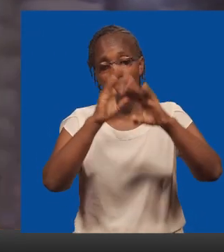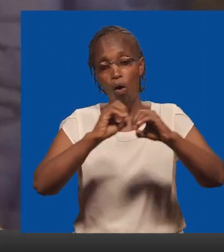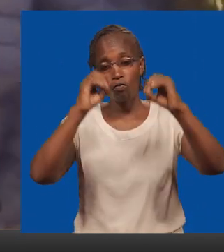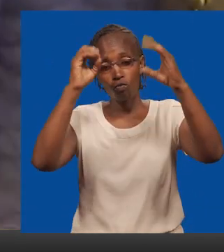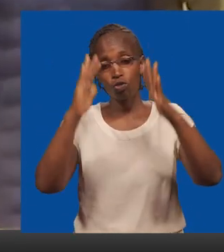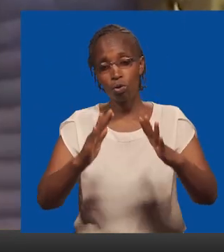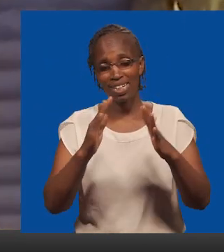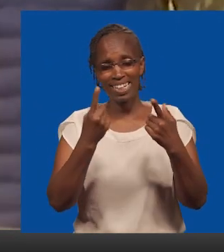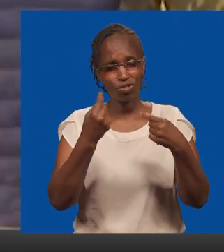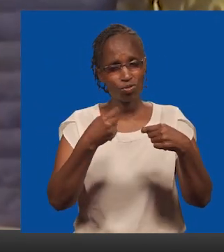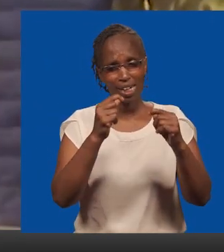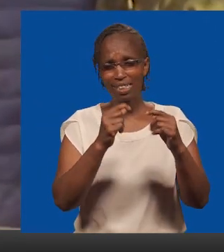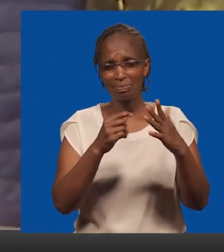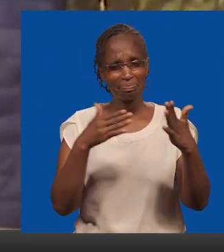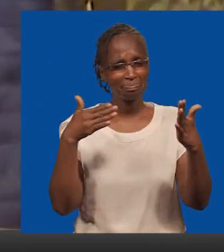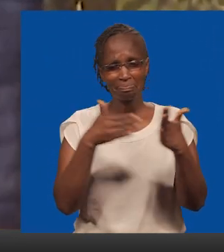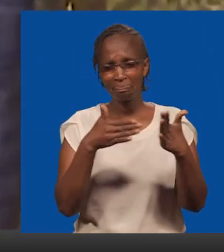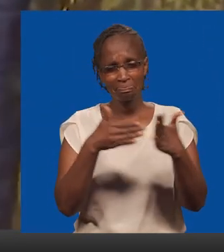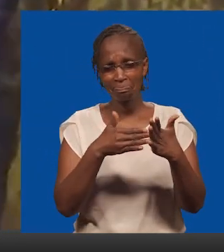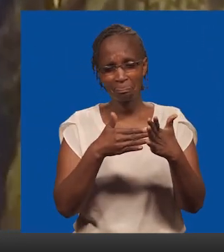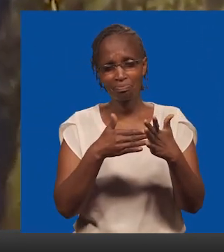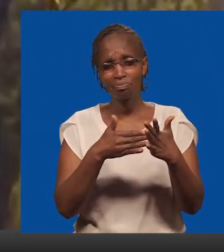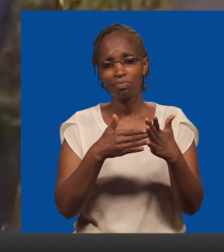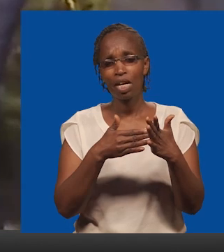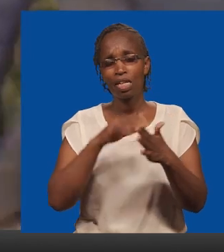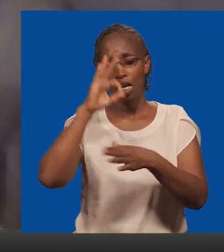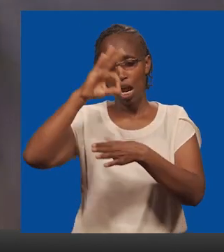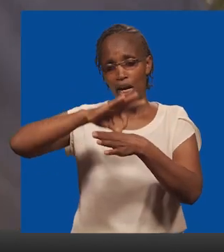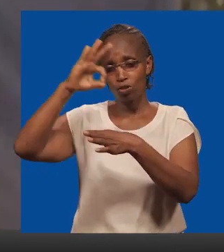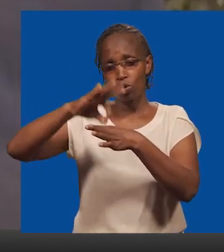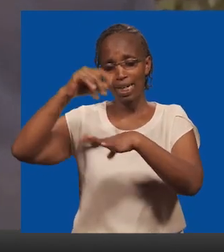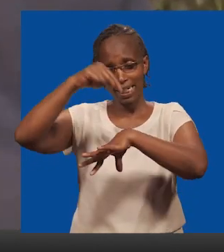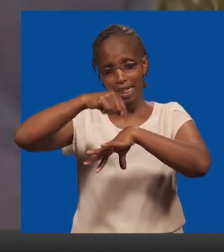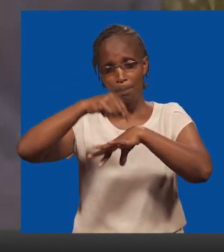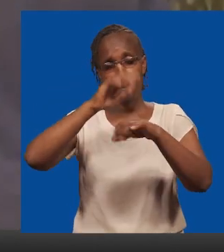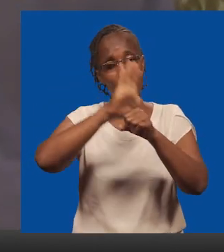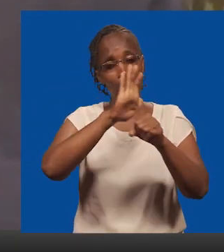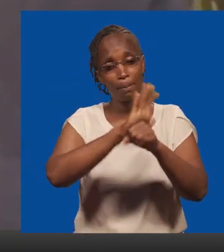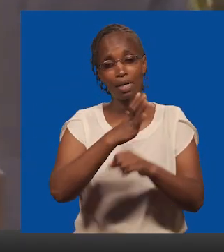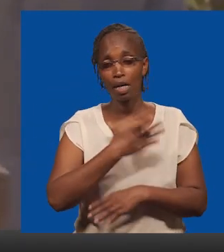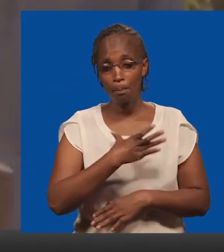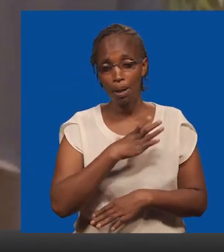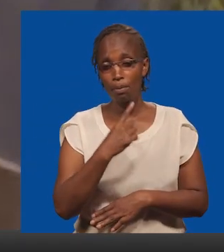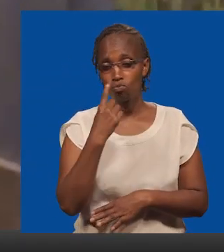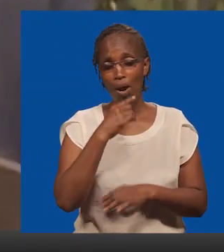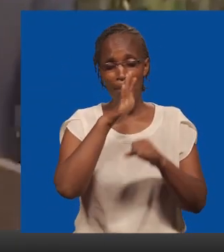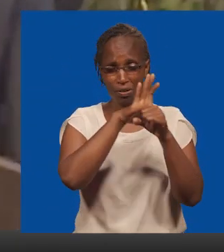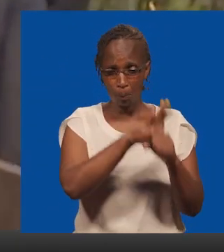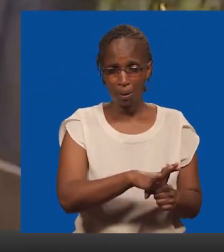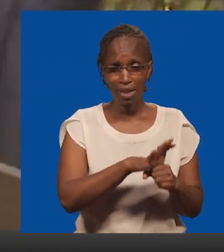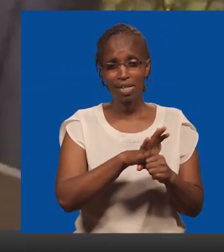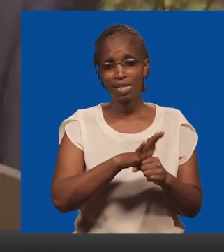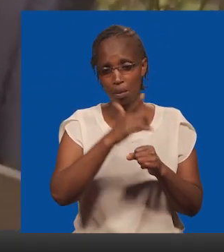wakuu wa serikali kujaribu kushinikiza jinsi ya kuhitilafiana na matokeo ya uchaguzi, wengi